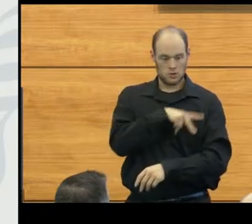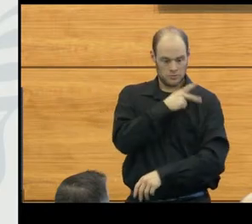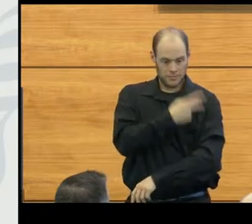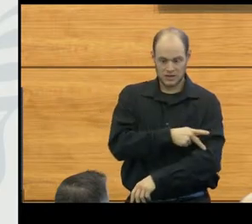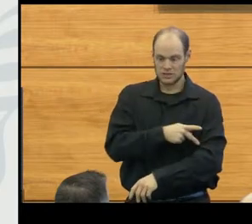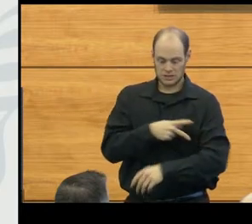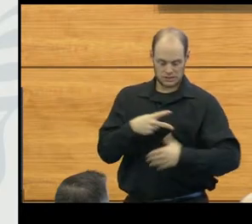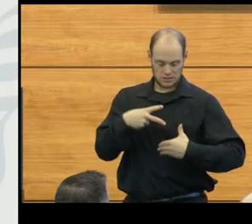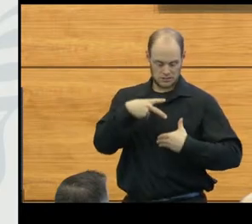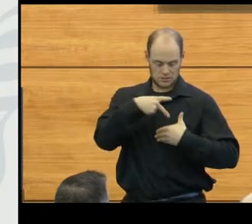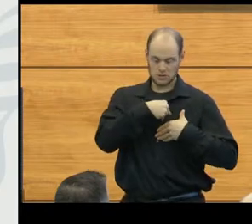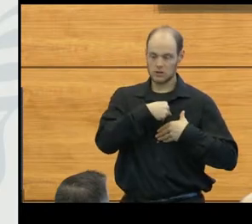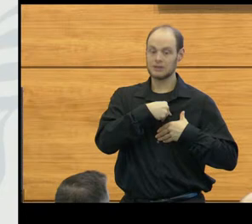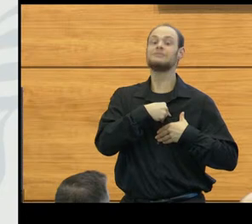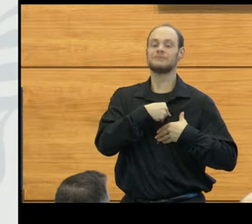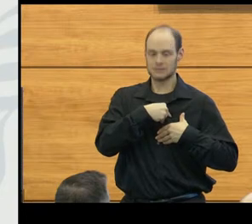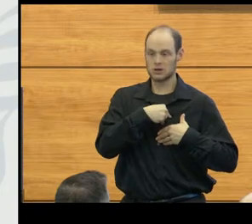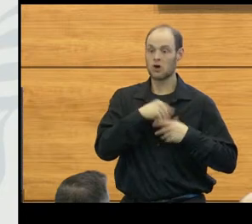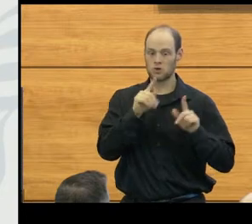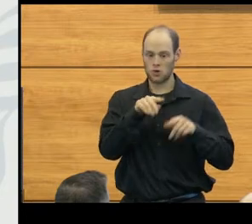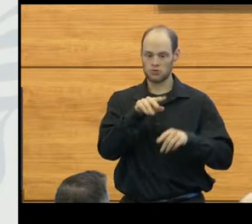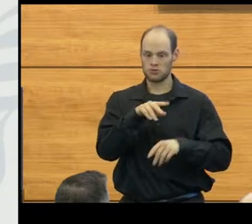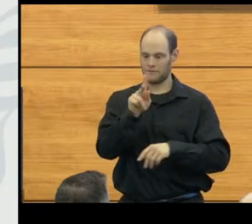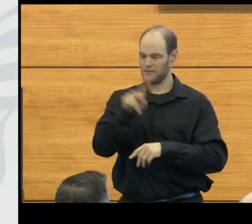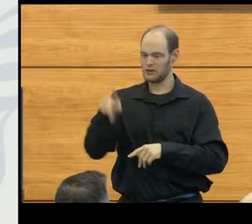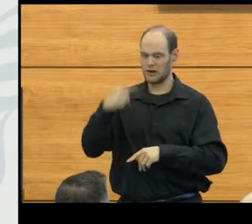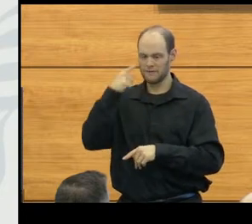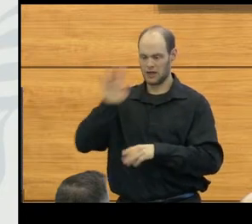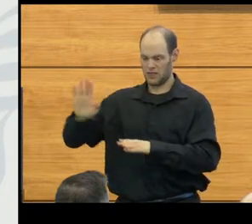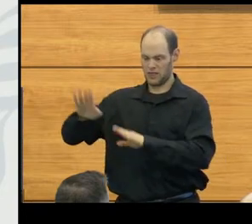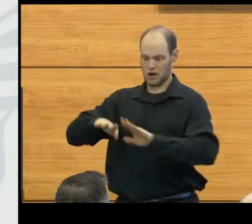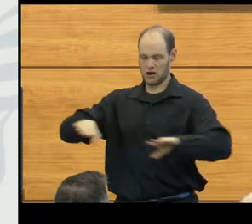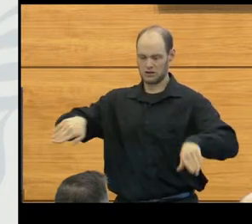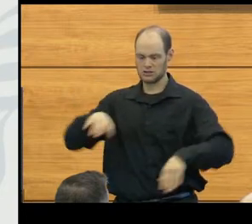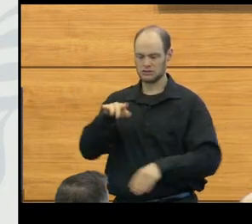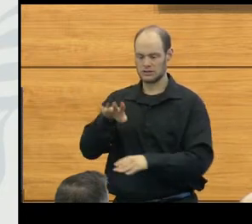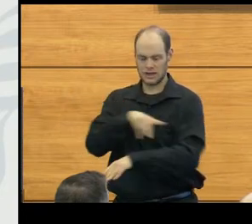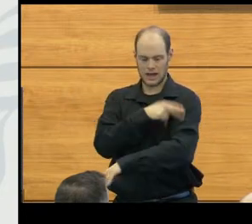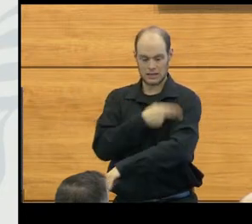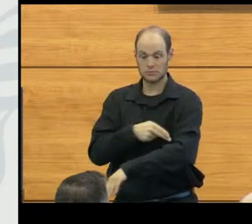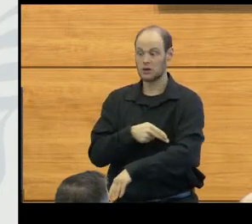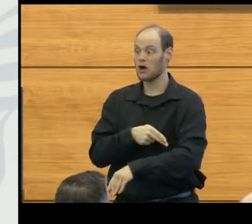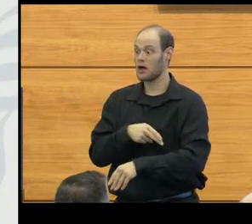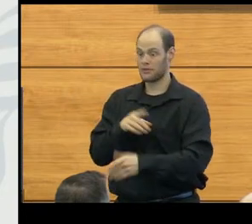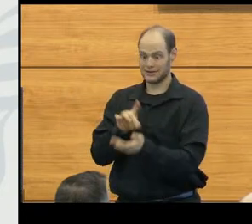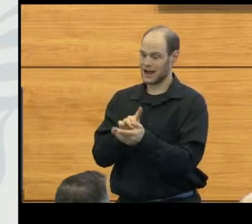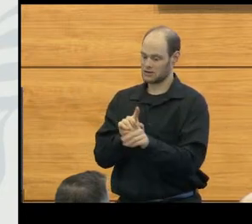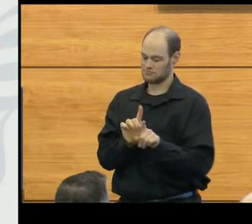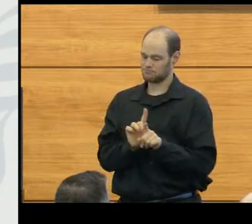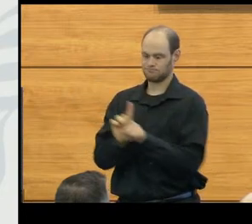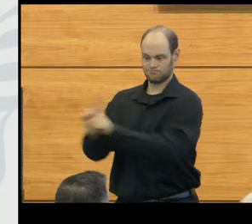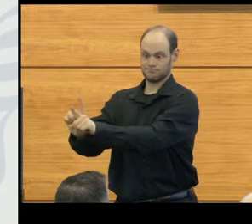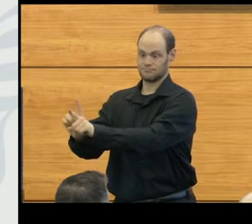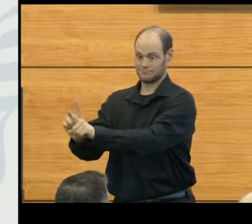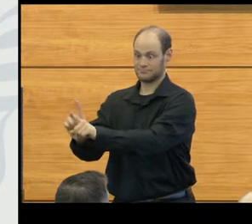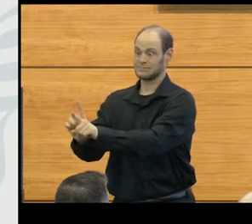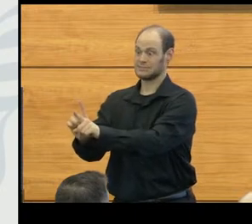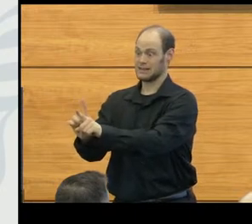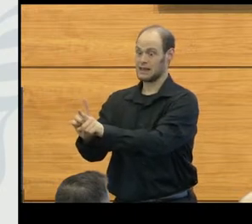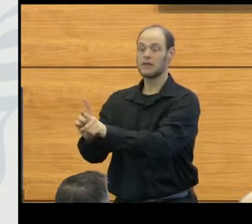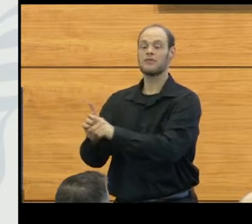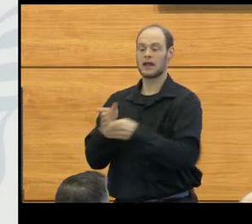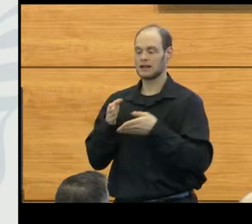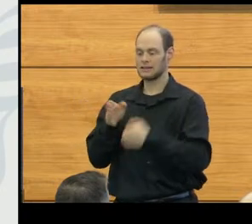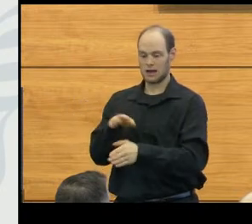were getting shunts had to go to Children's Hospital of Philadelphia, and the physicians would have to come with them. The combination allowed